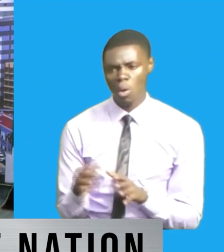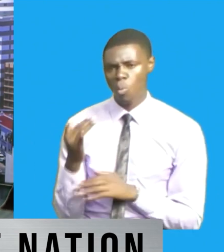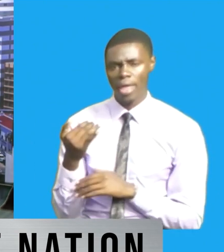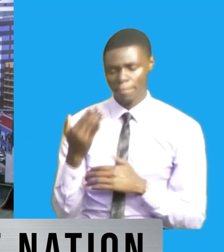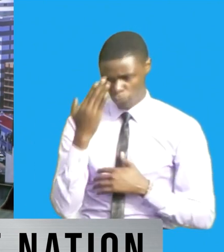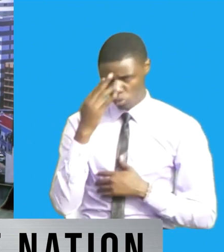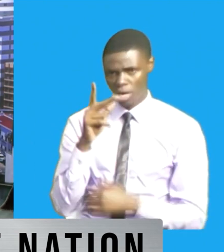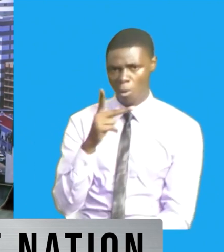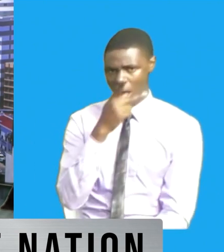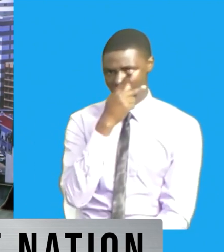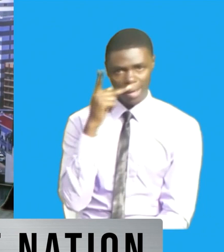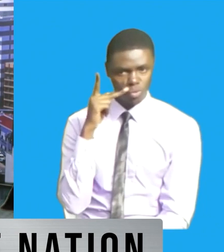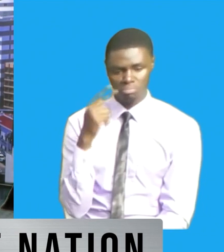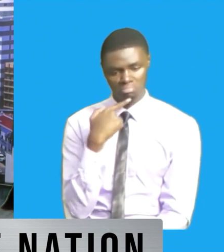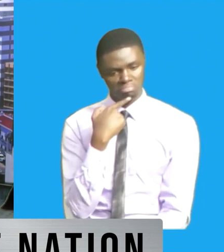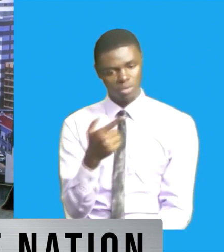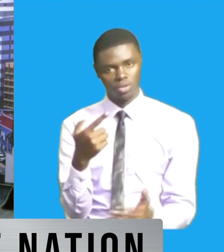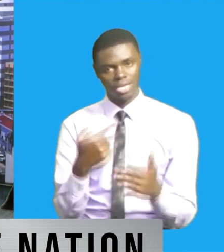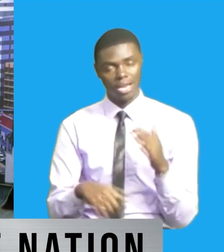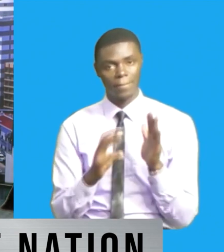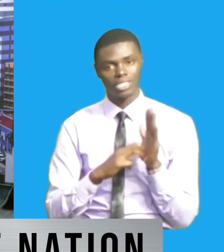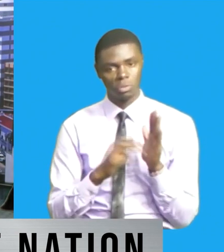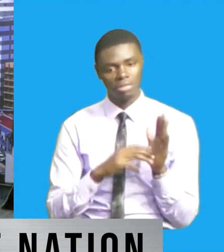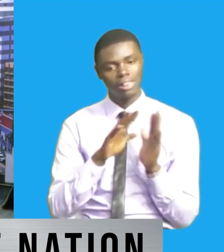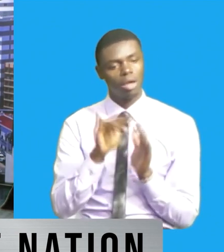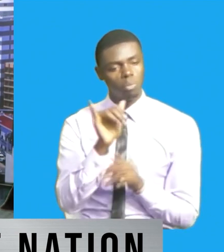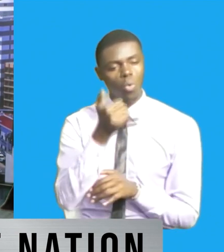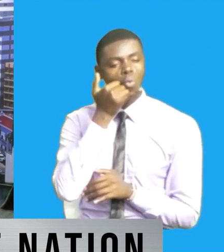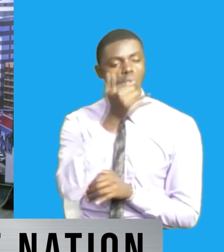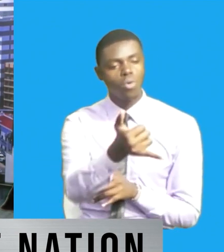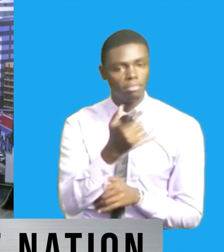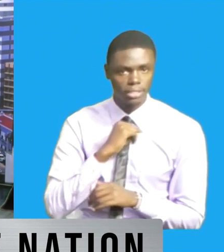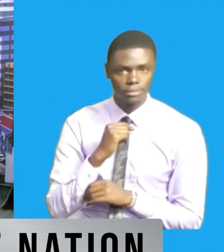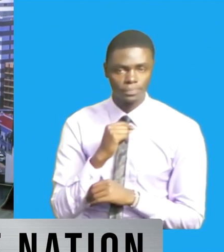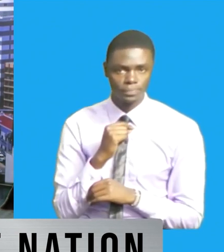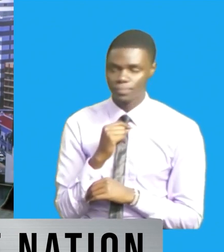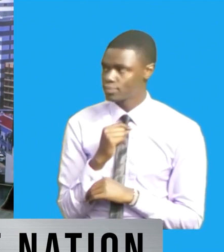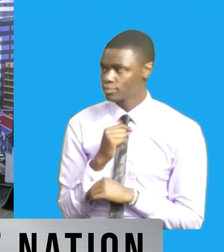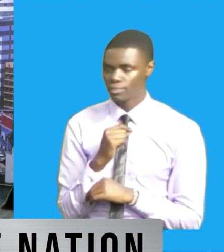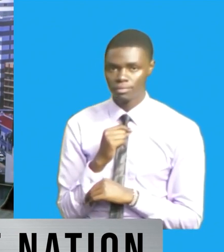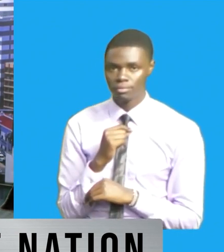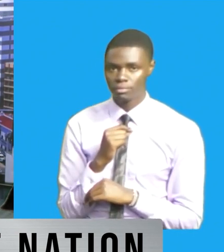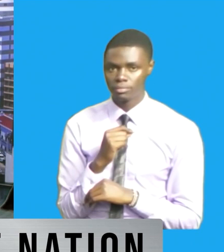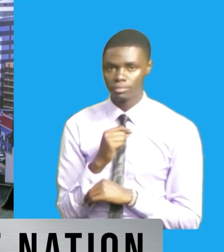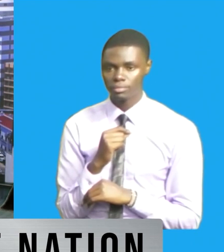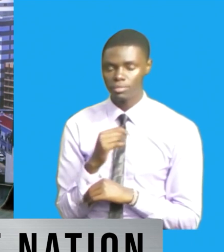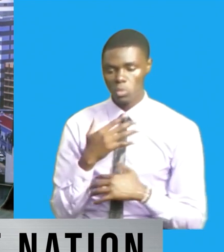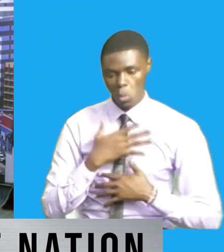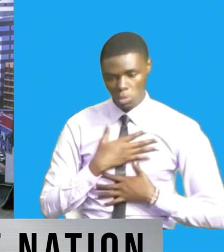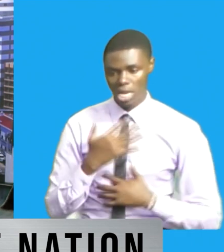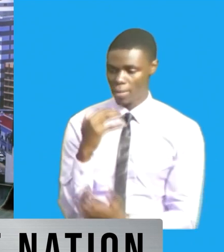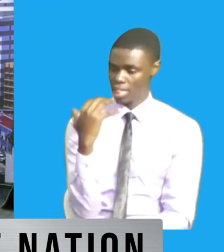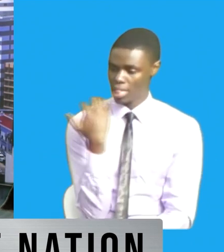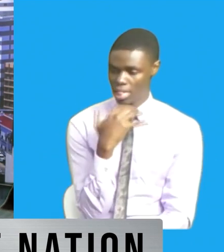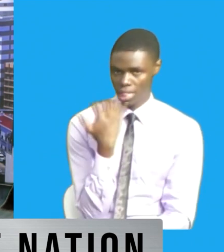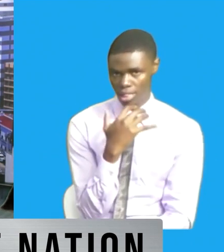Honorable Kalonzo Musyoka was saying in Machakos, ni hao walipigiwa simu, and then Honorable Rigathi